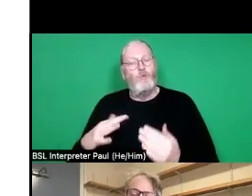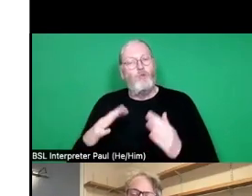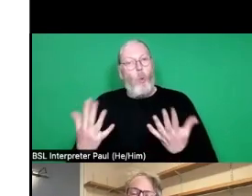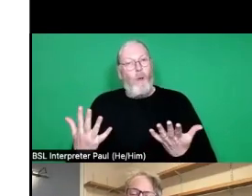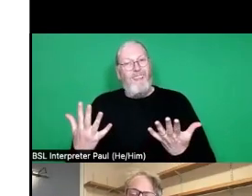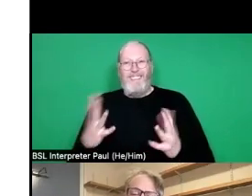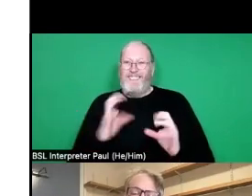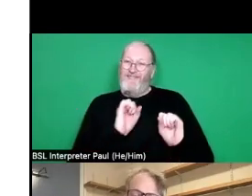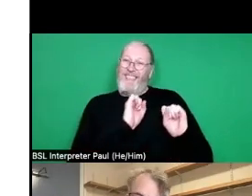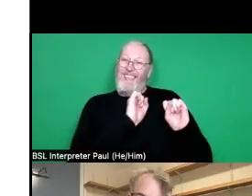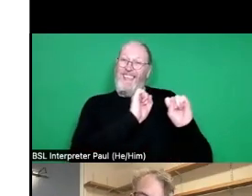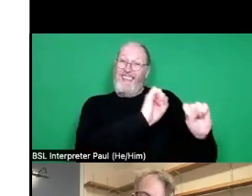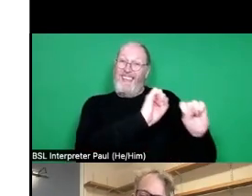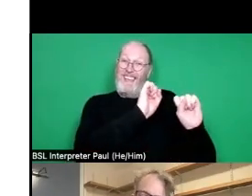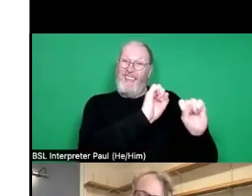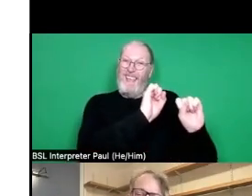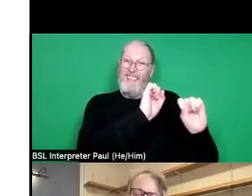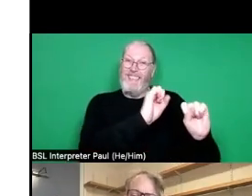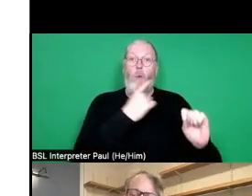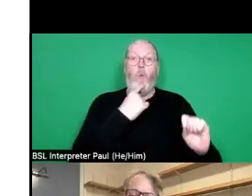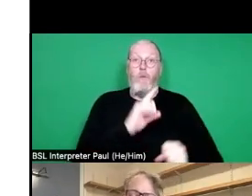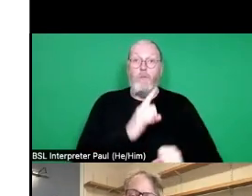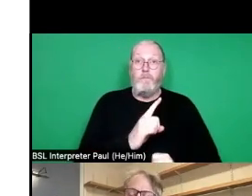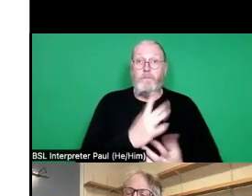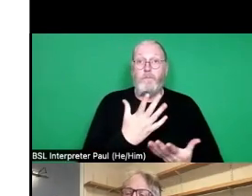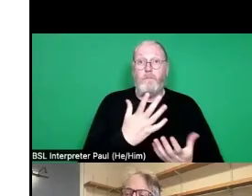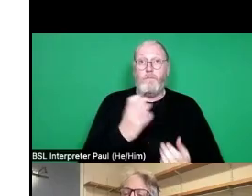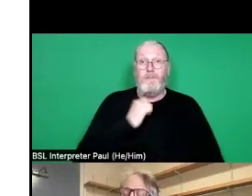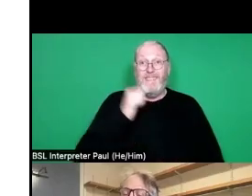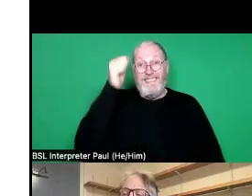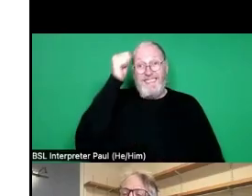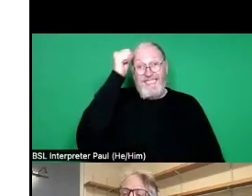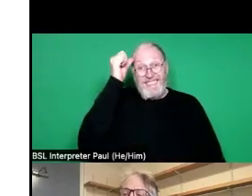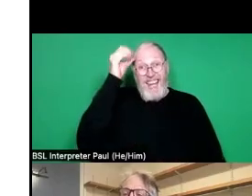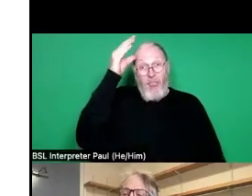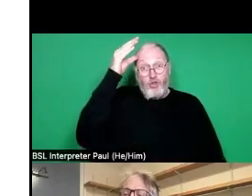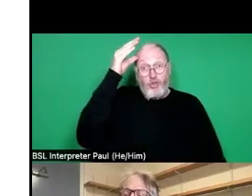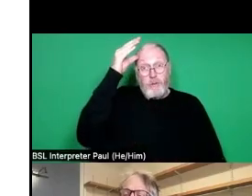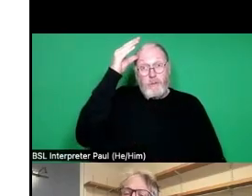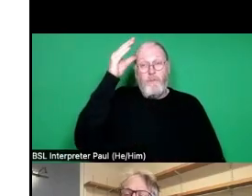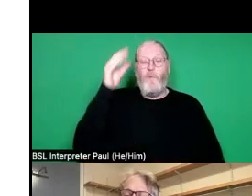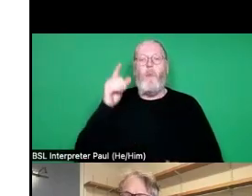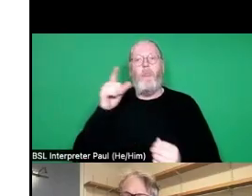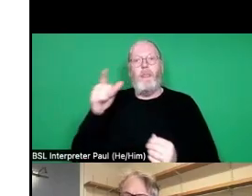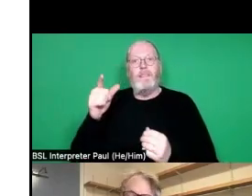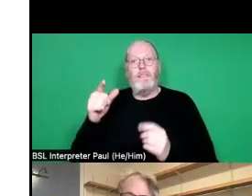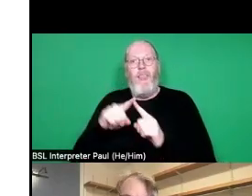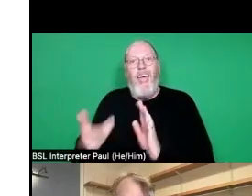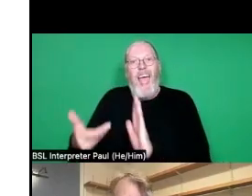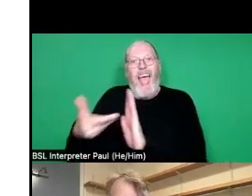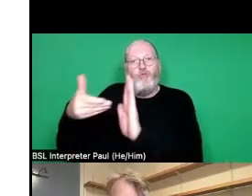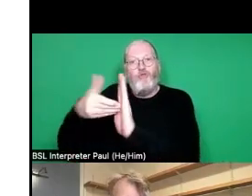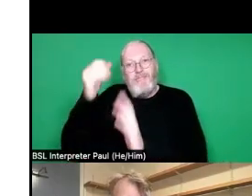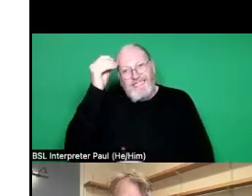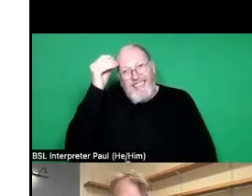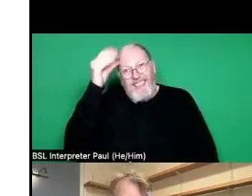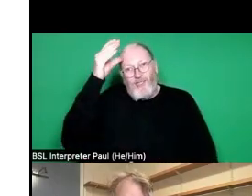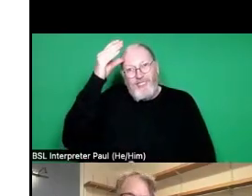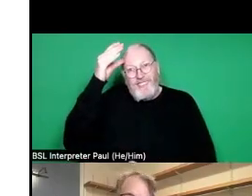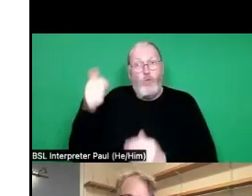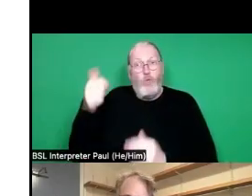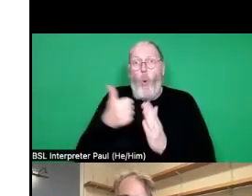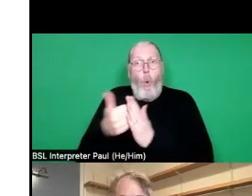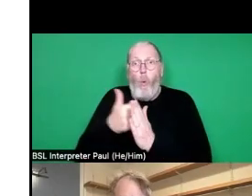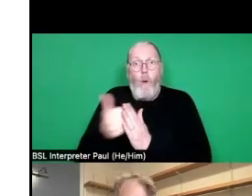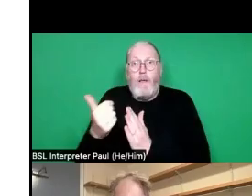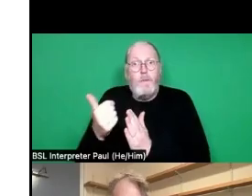exosomatized intelligence is always part of the equation. It's not something that's changed. For example, I might suggest that this